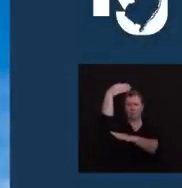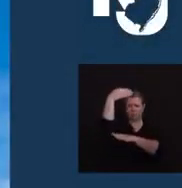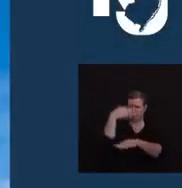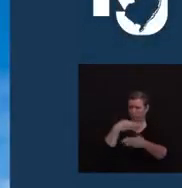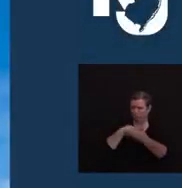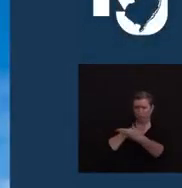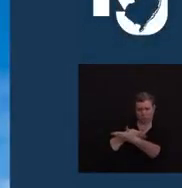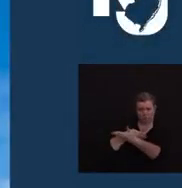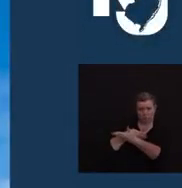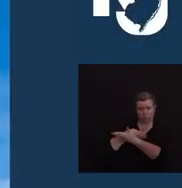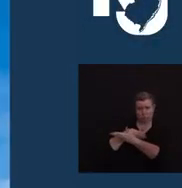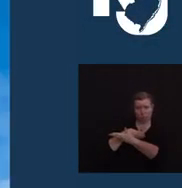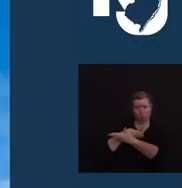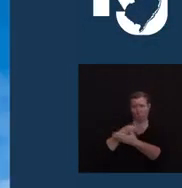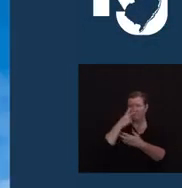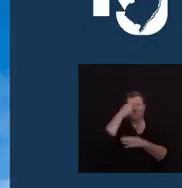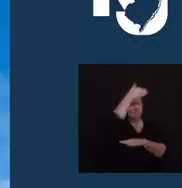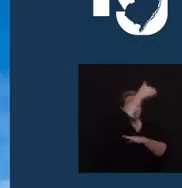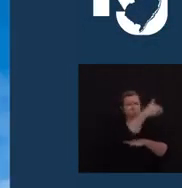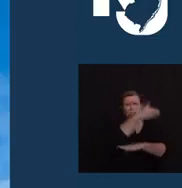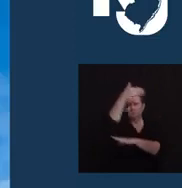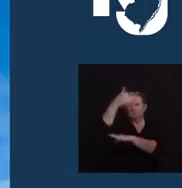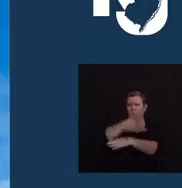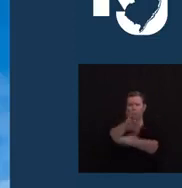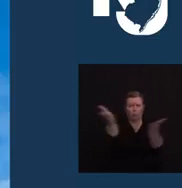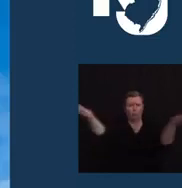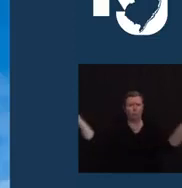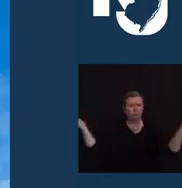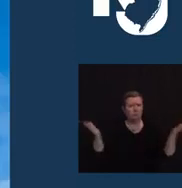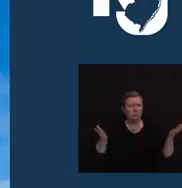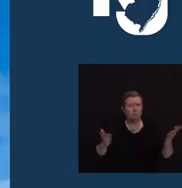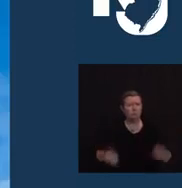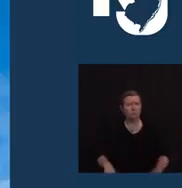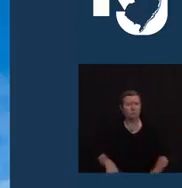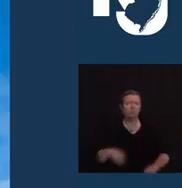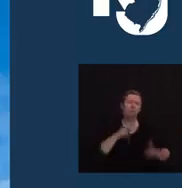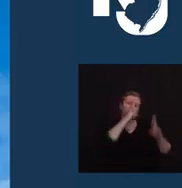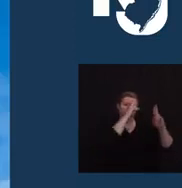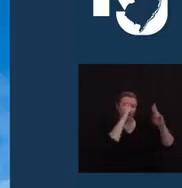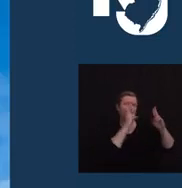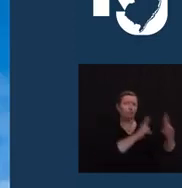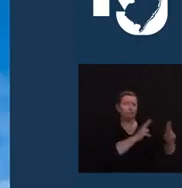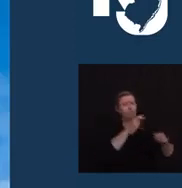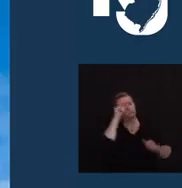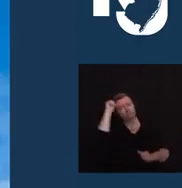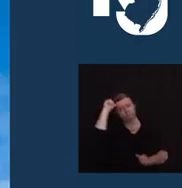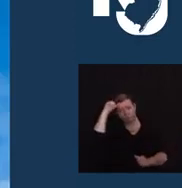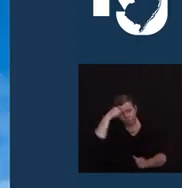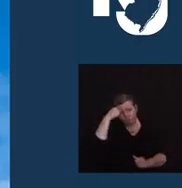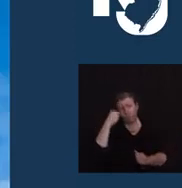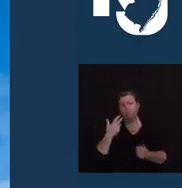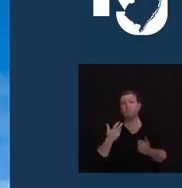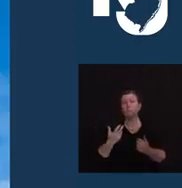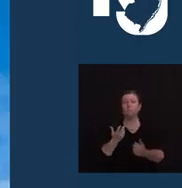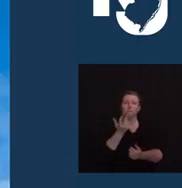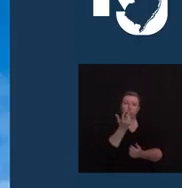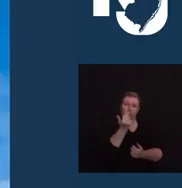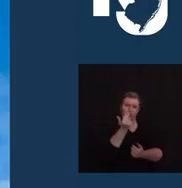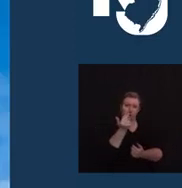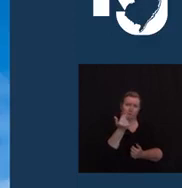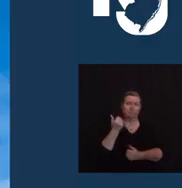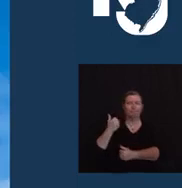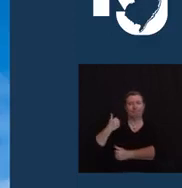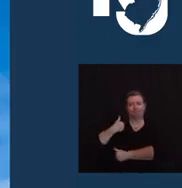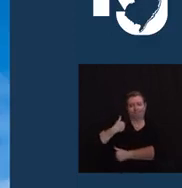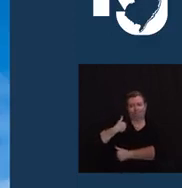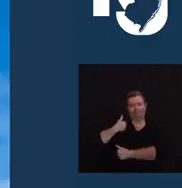at half-staff in honor and memory of the 13 blessed members of our armed forces killed last